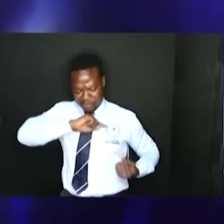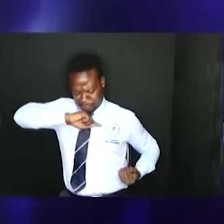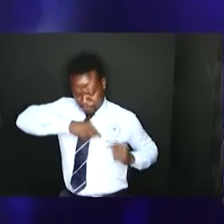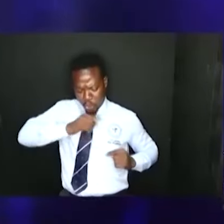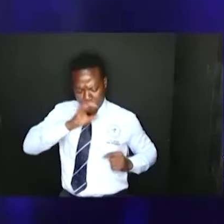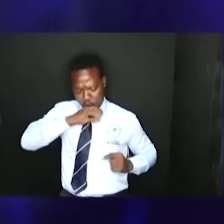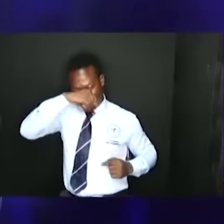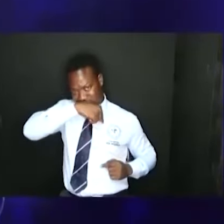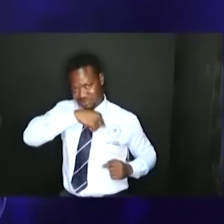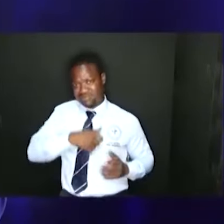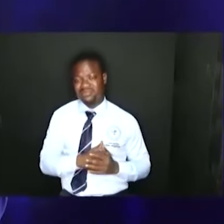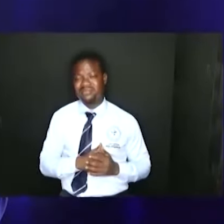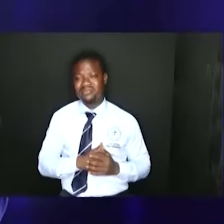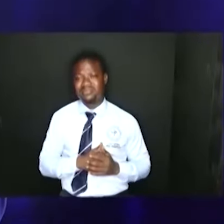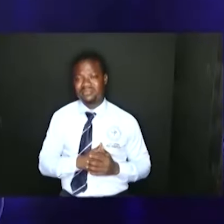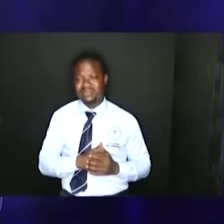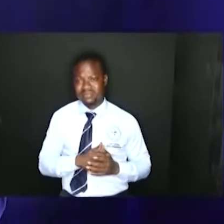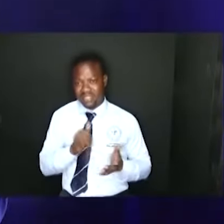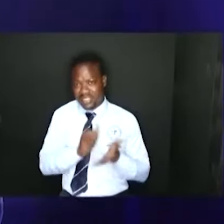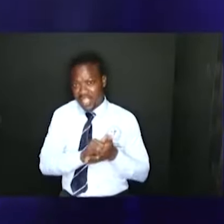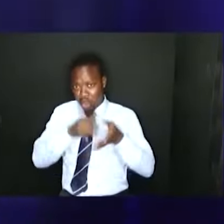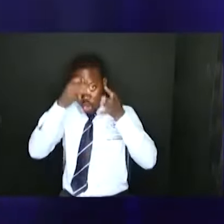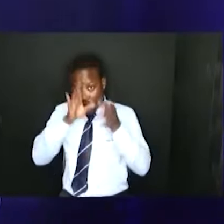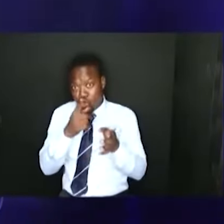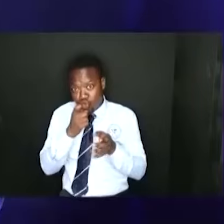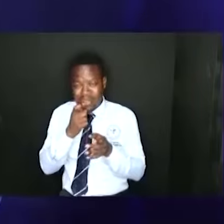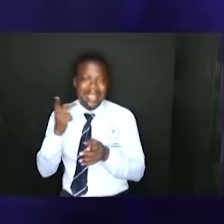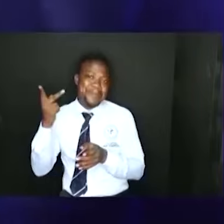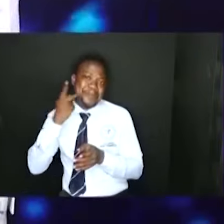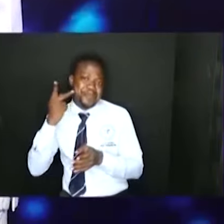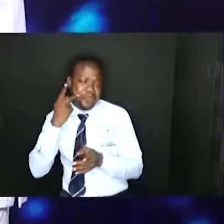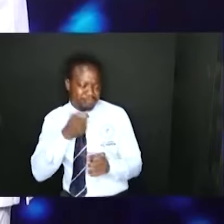Hannah. This one was being caused directly by